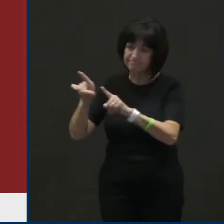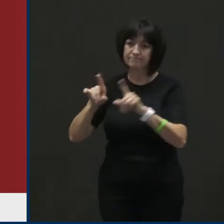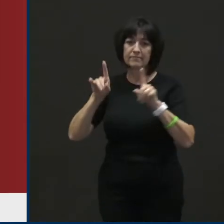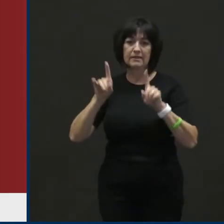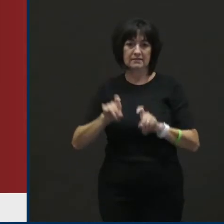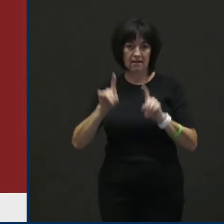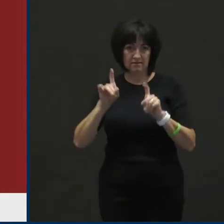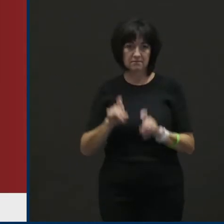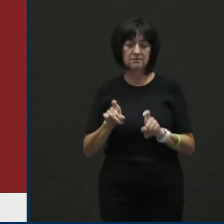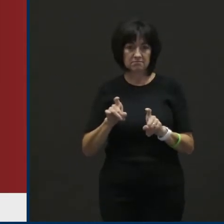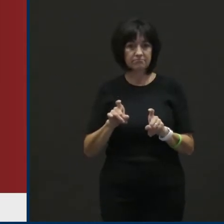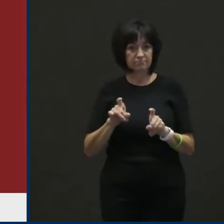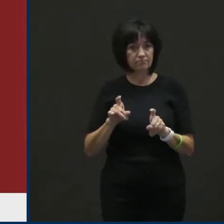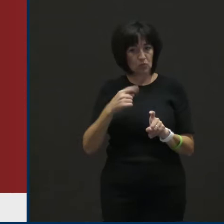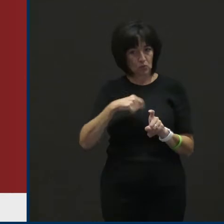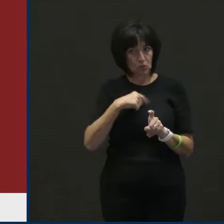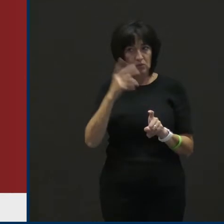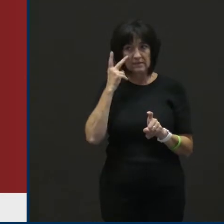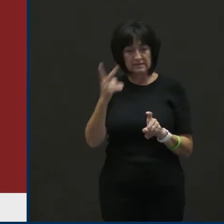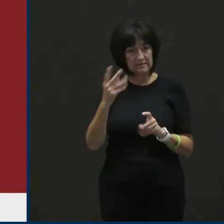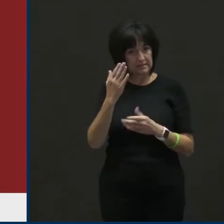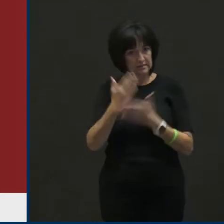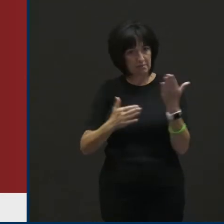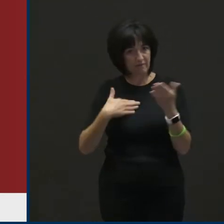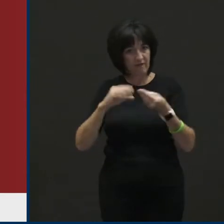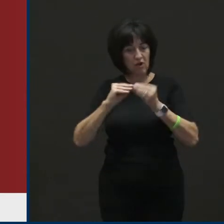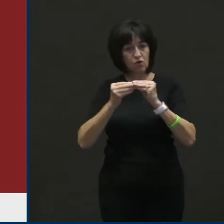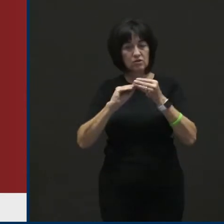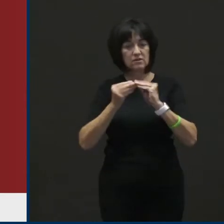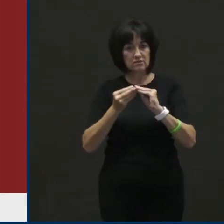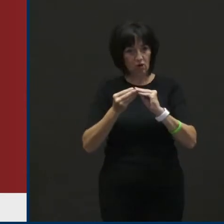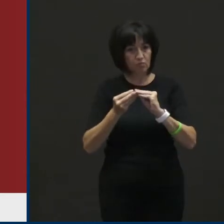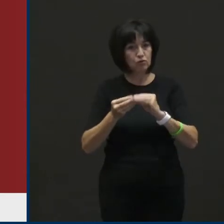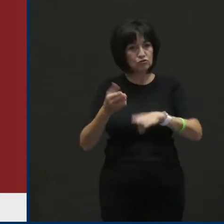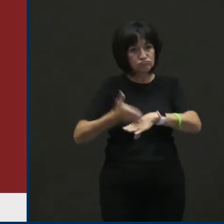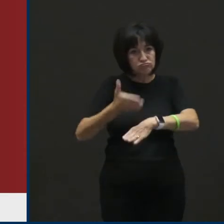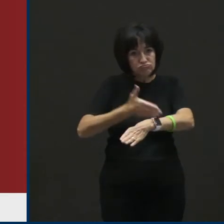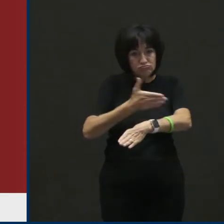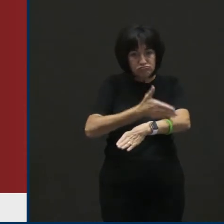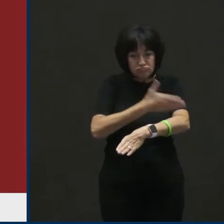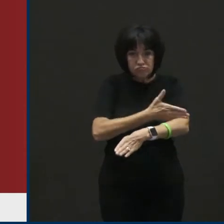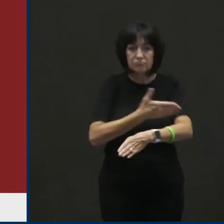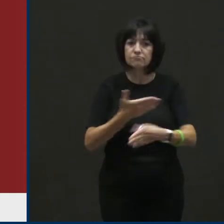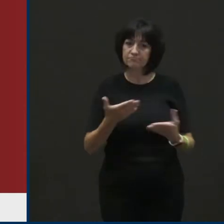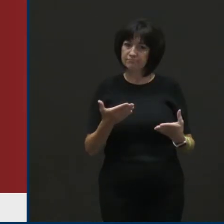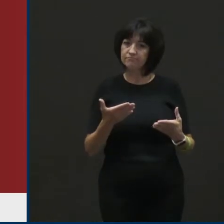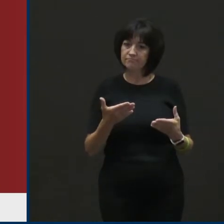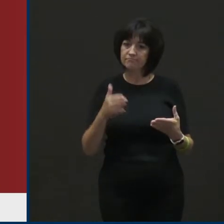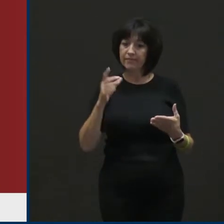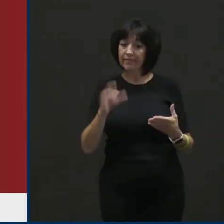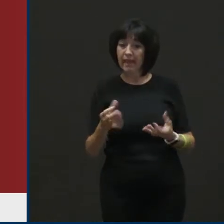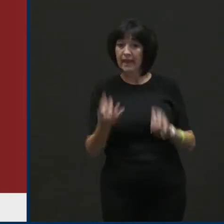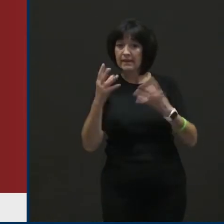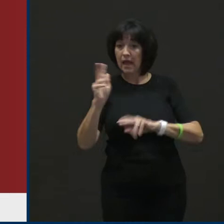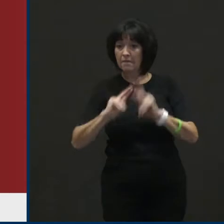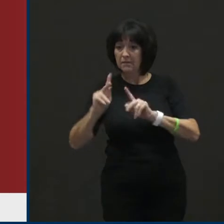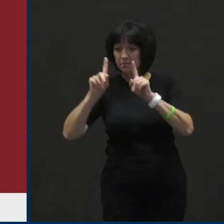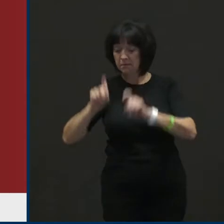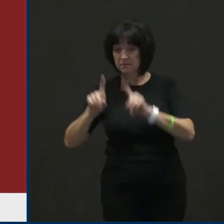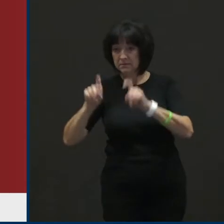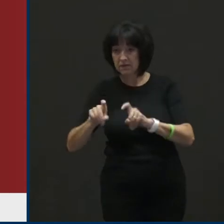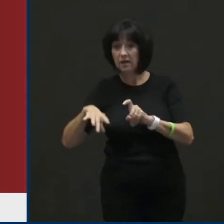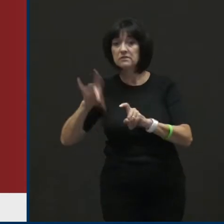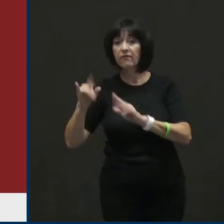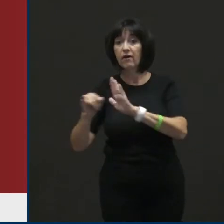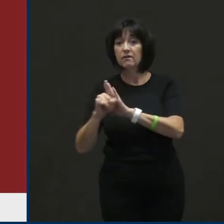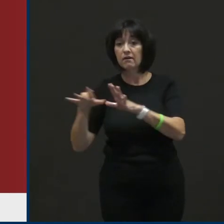even more. We're getting better. Percent positives are going down. Number of new positive cases on a daily basis are going down